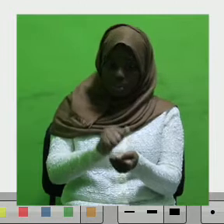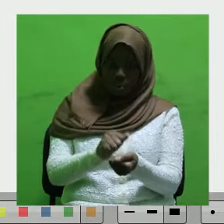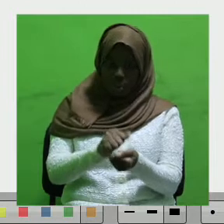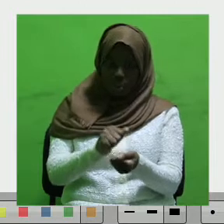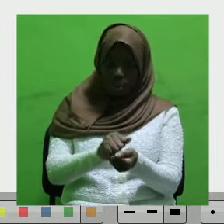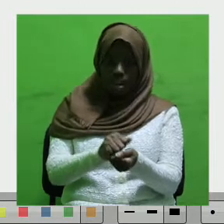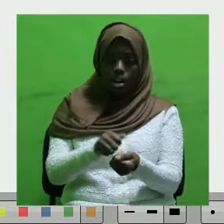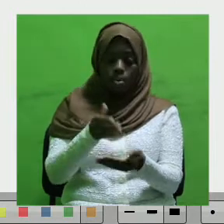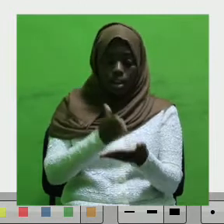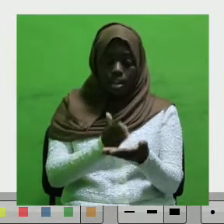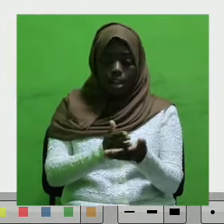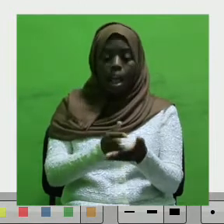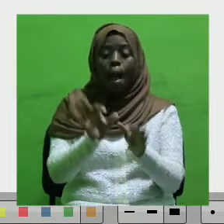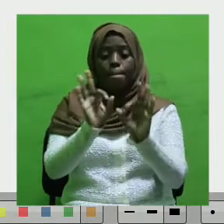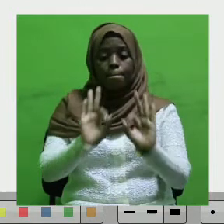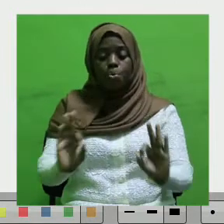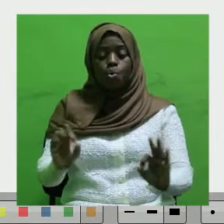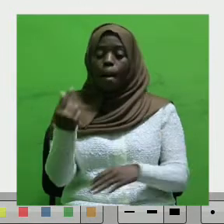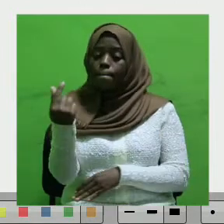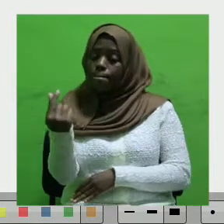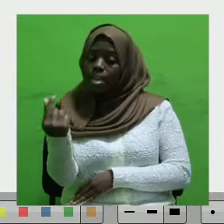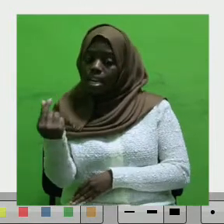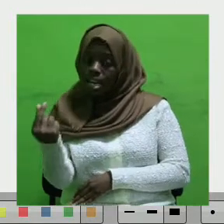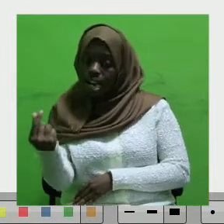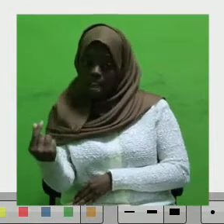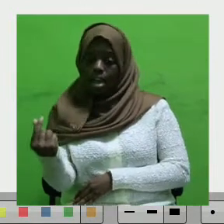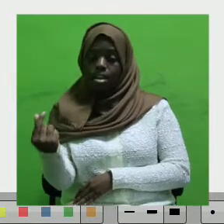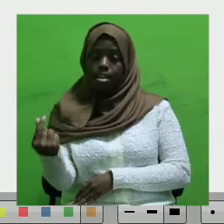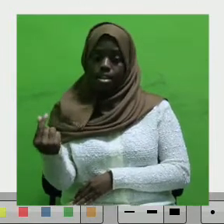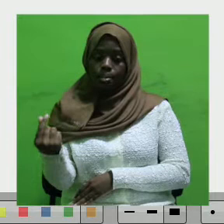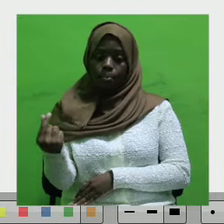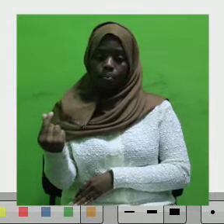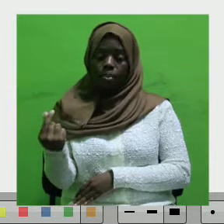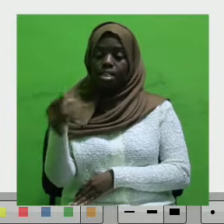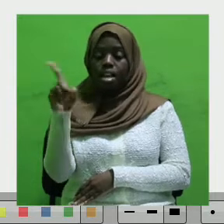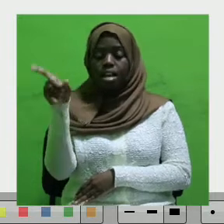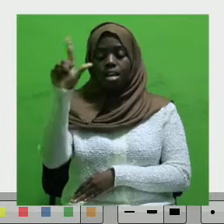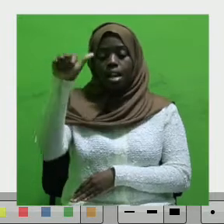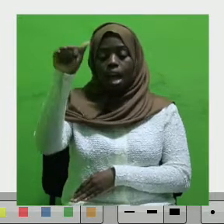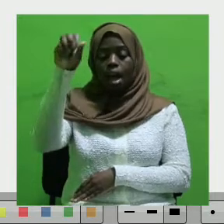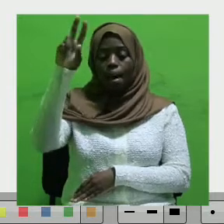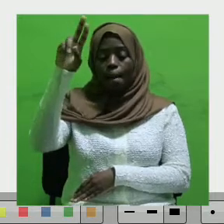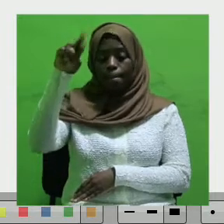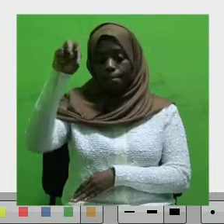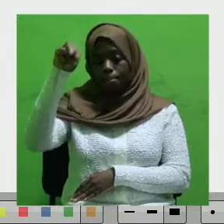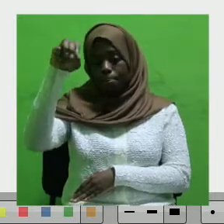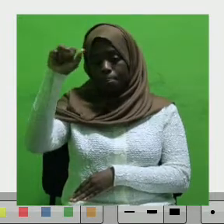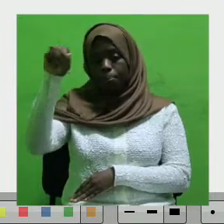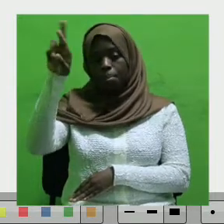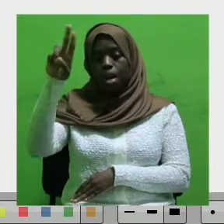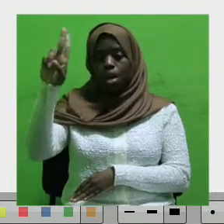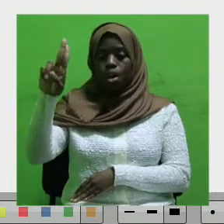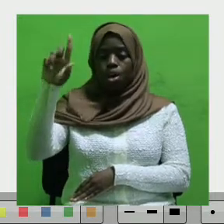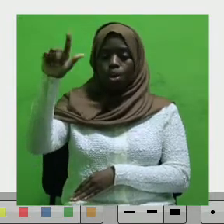are automatically sorted as the pure blood leaves through the efferent vessel, while the glomerular